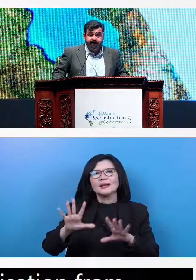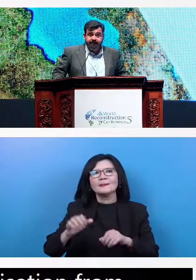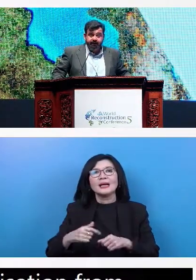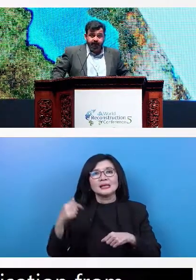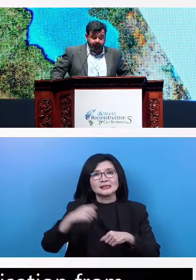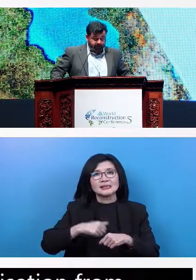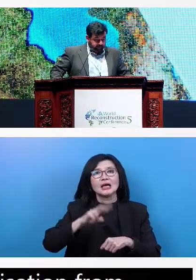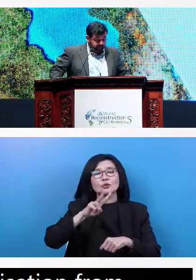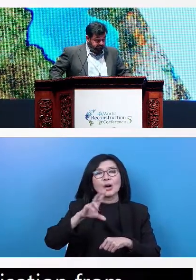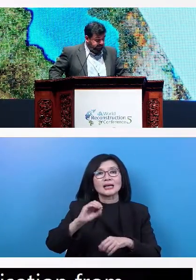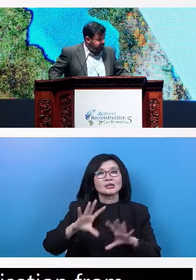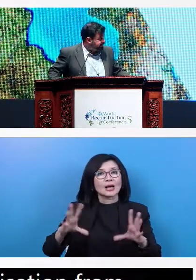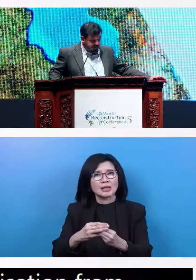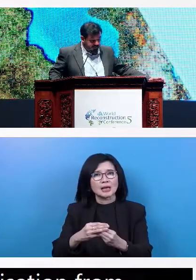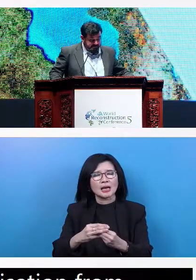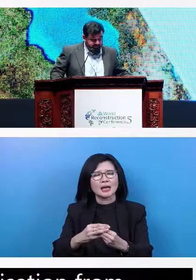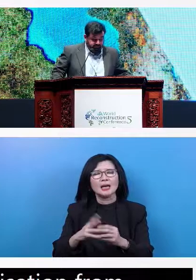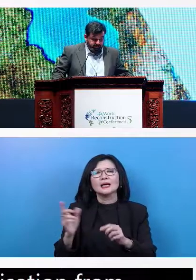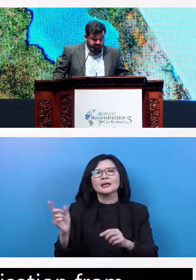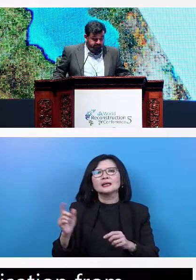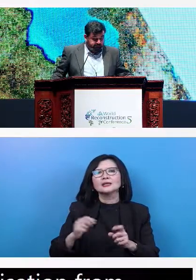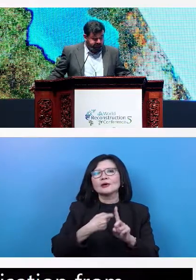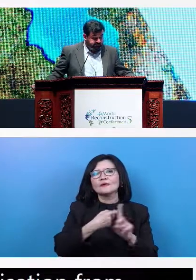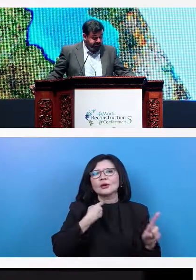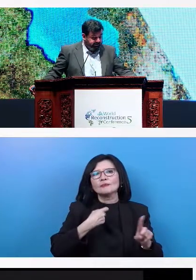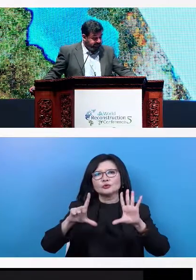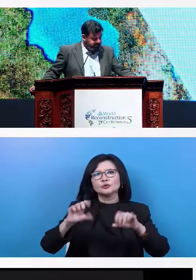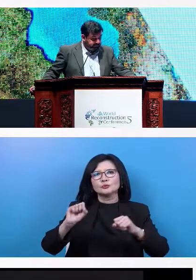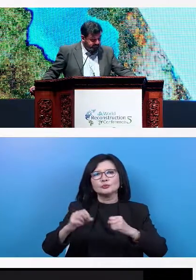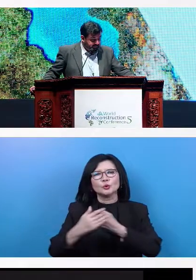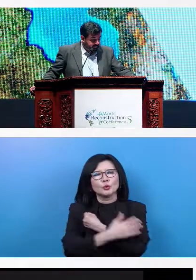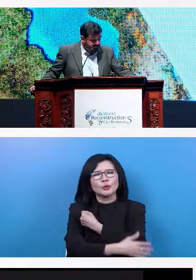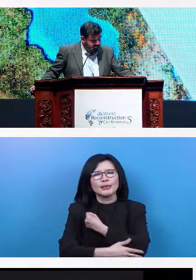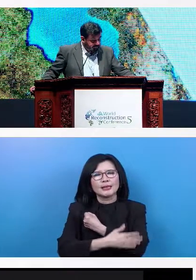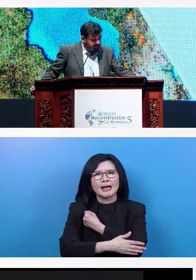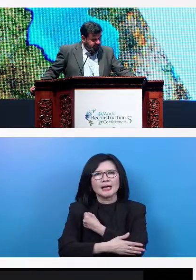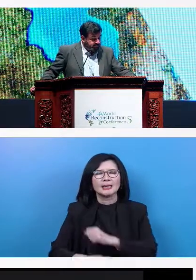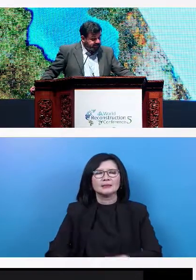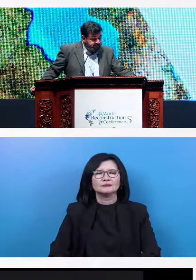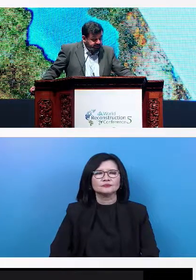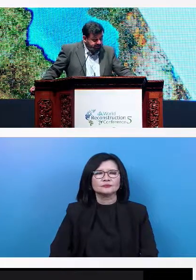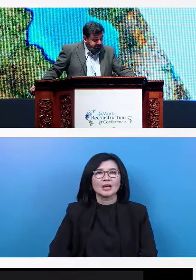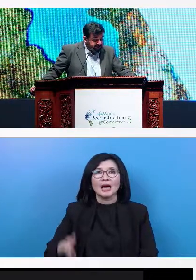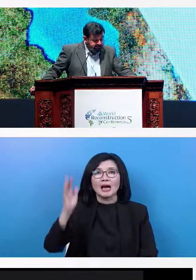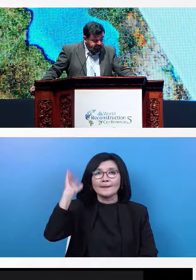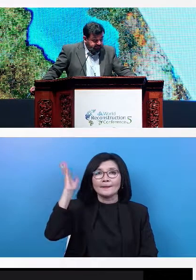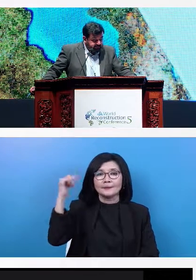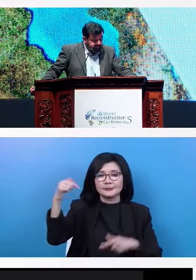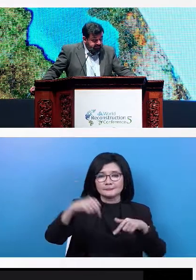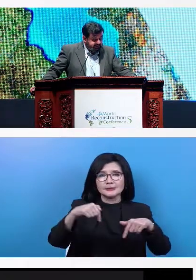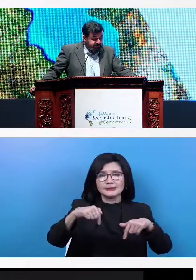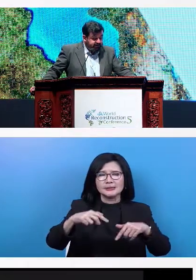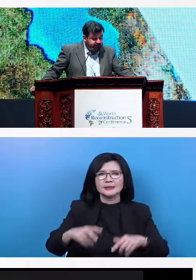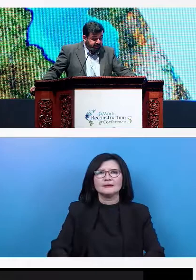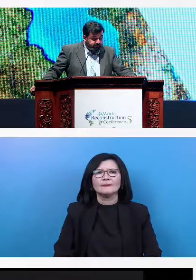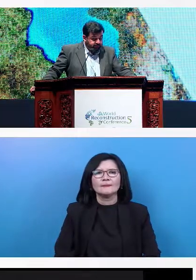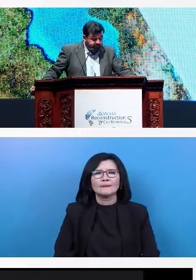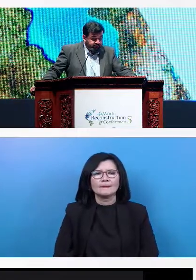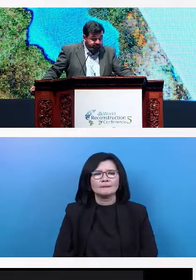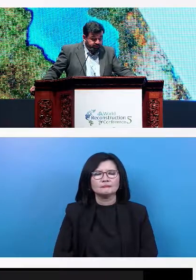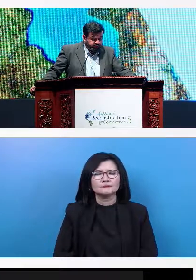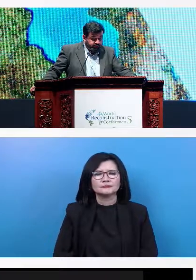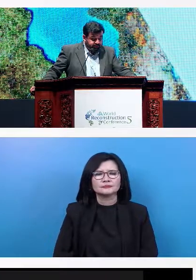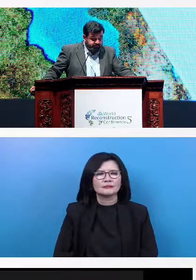And lastly, my fellow panelists who are present with me in person. We have Mr. Ajay Makhija. He's the team